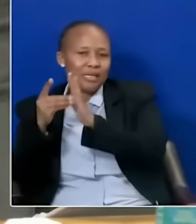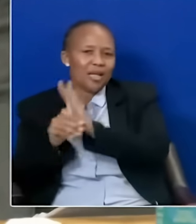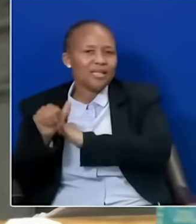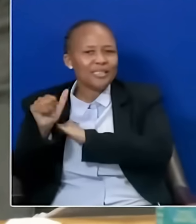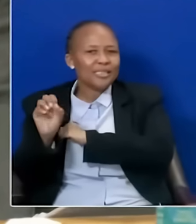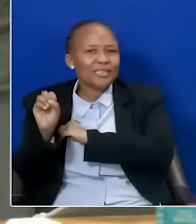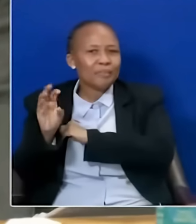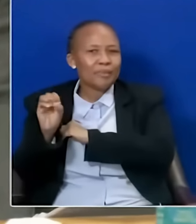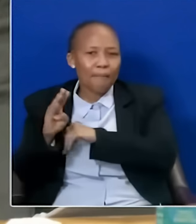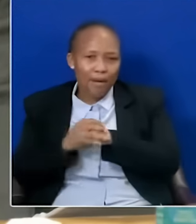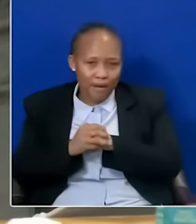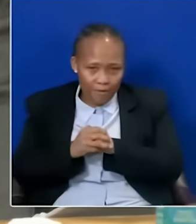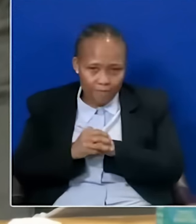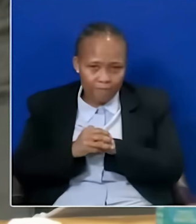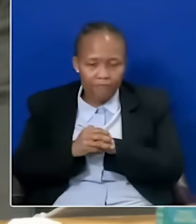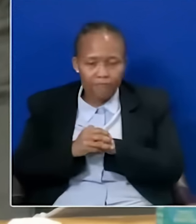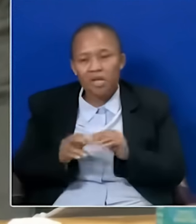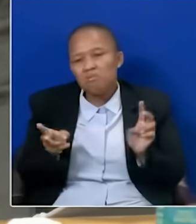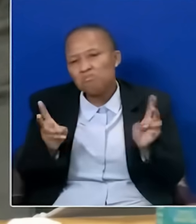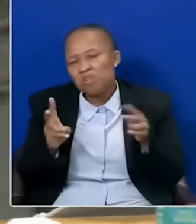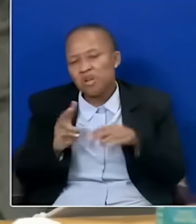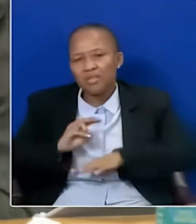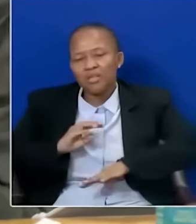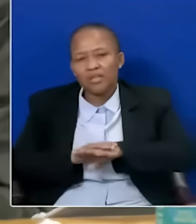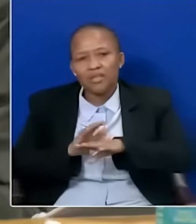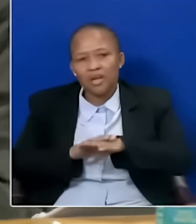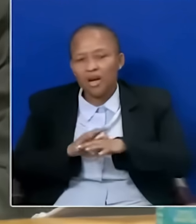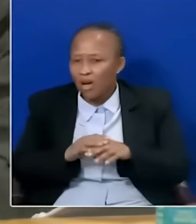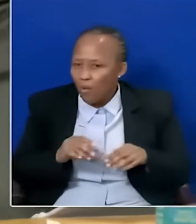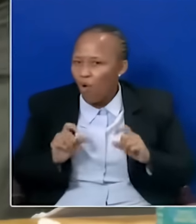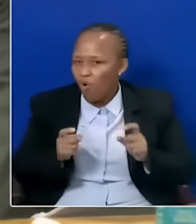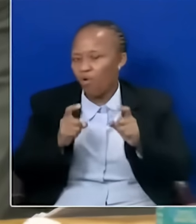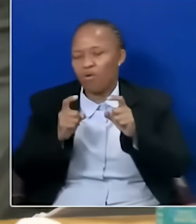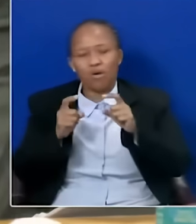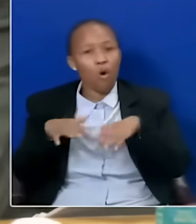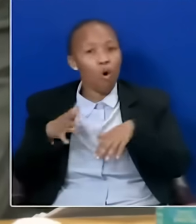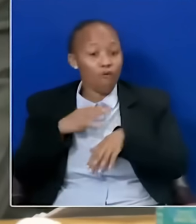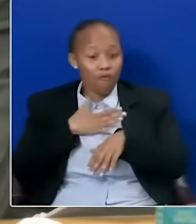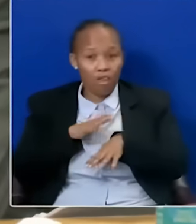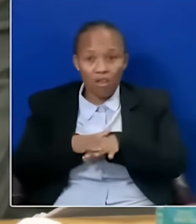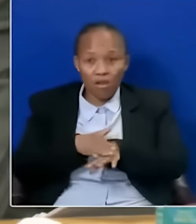an ordinary time period, a quick time period, a slow time period?